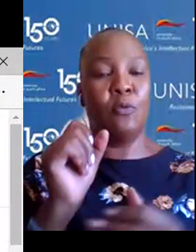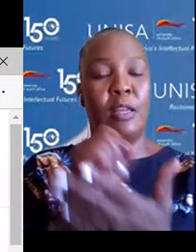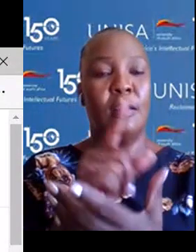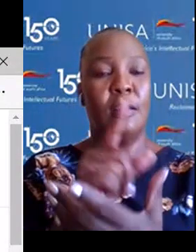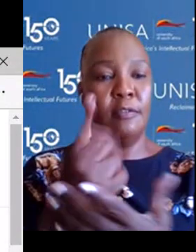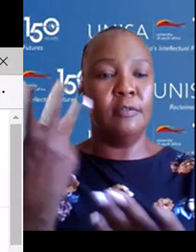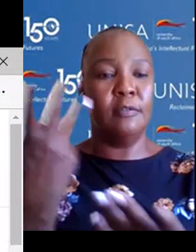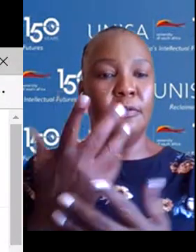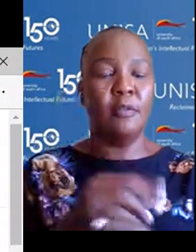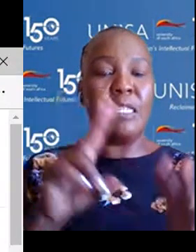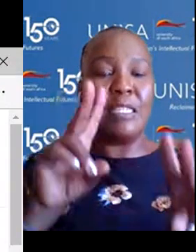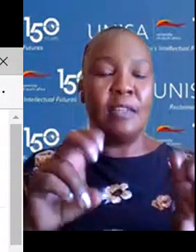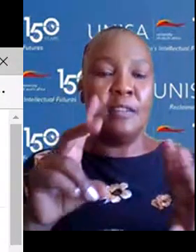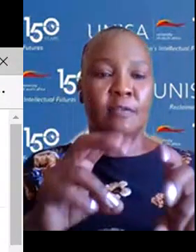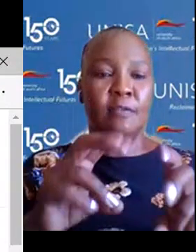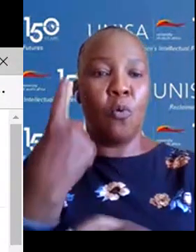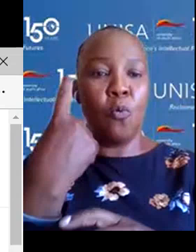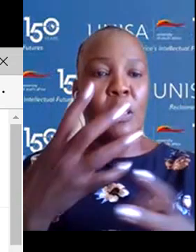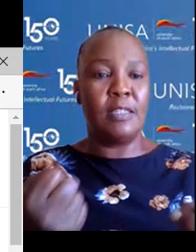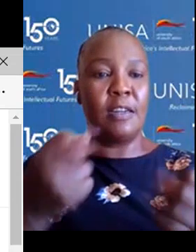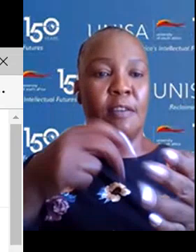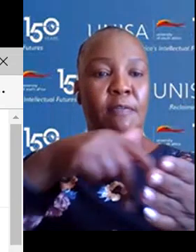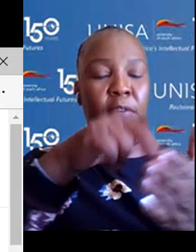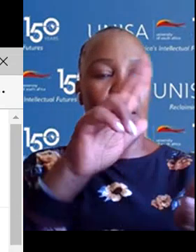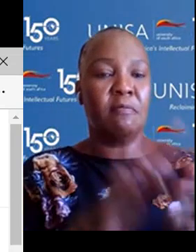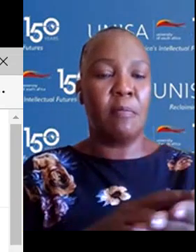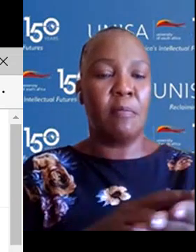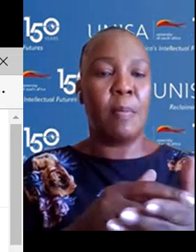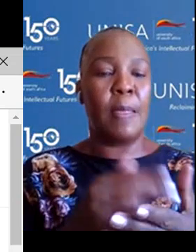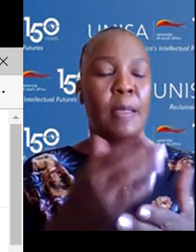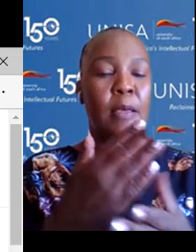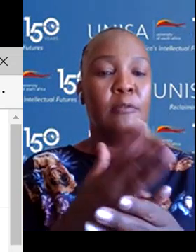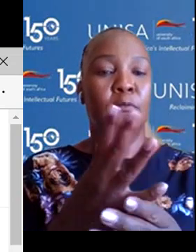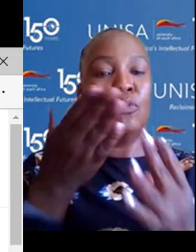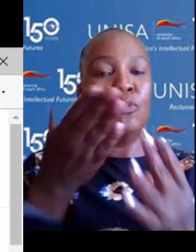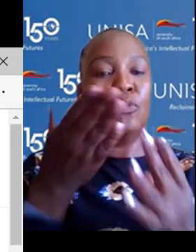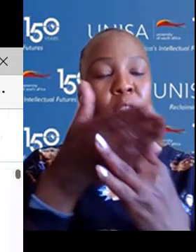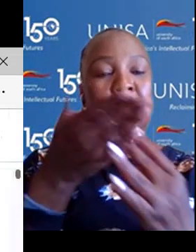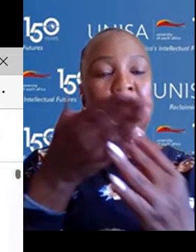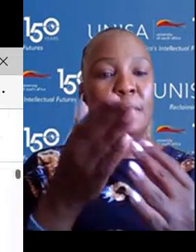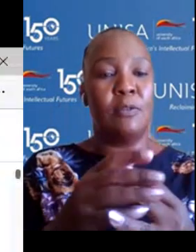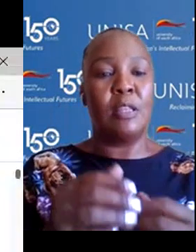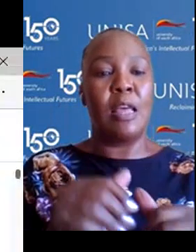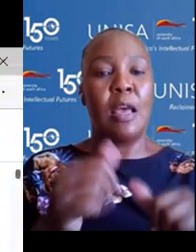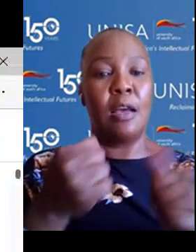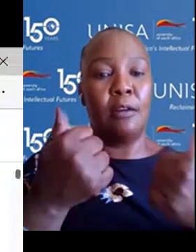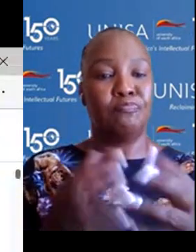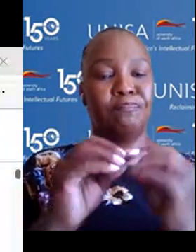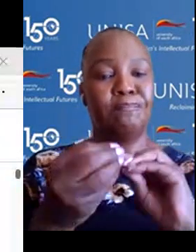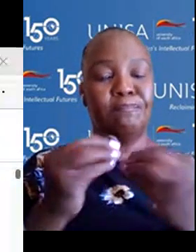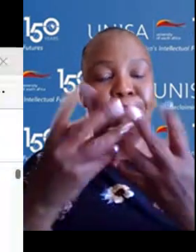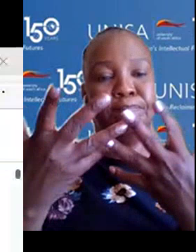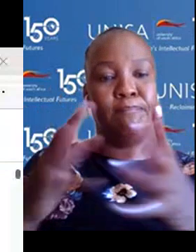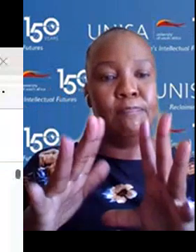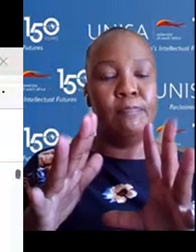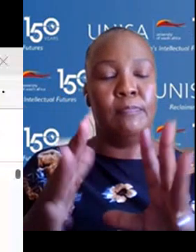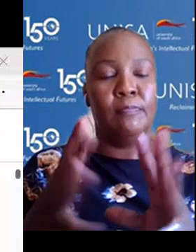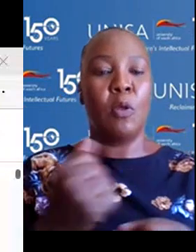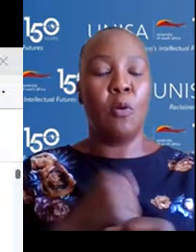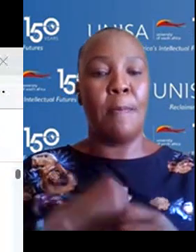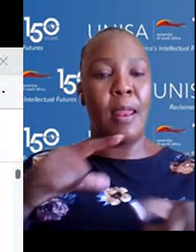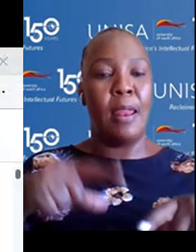you can just search for the OneDrive app. Make sure that you log in with the account that you created, or My